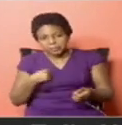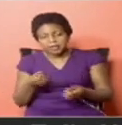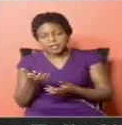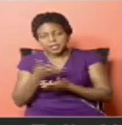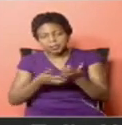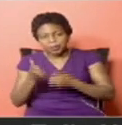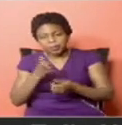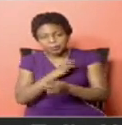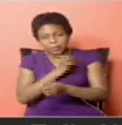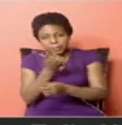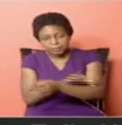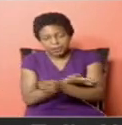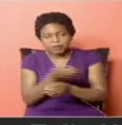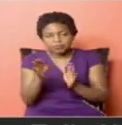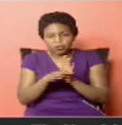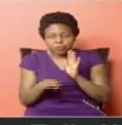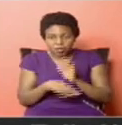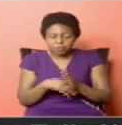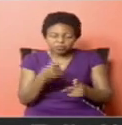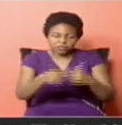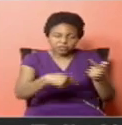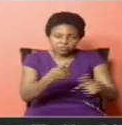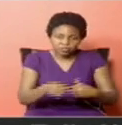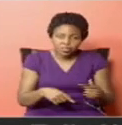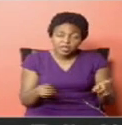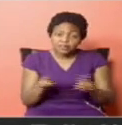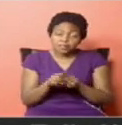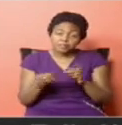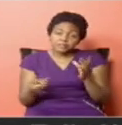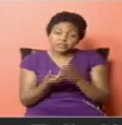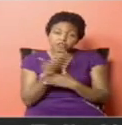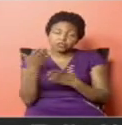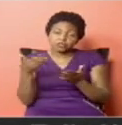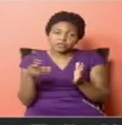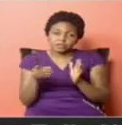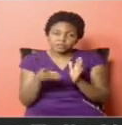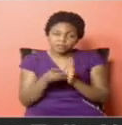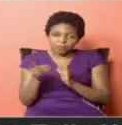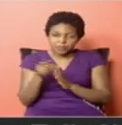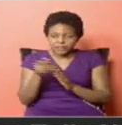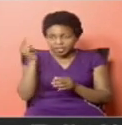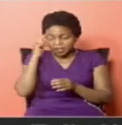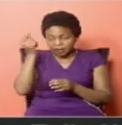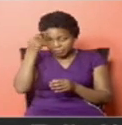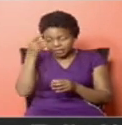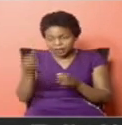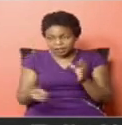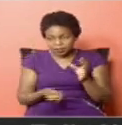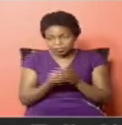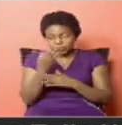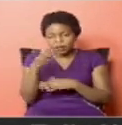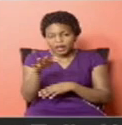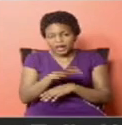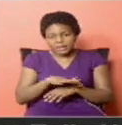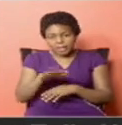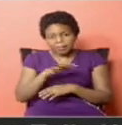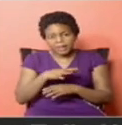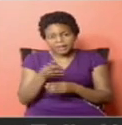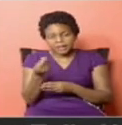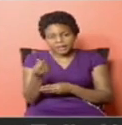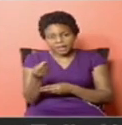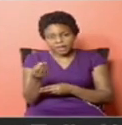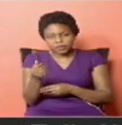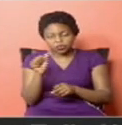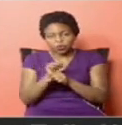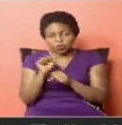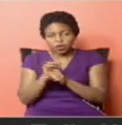are ongoing. As a new development, government also has designed an urban cash for work program, and